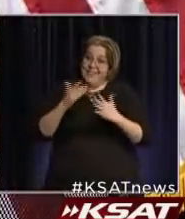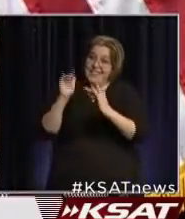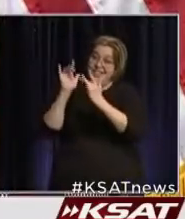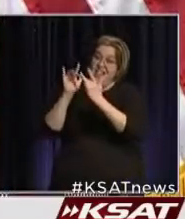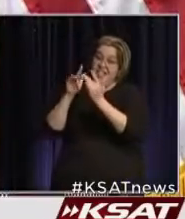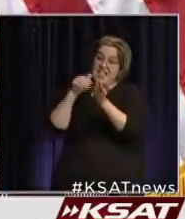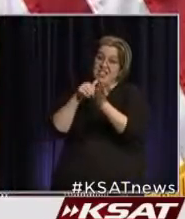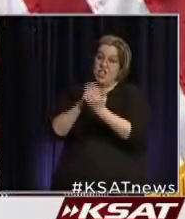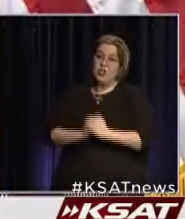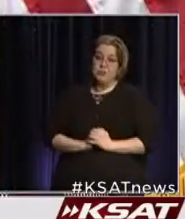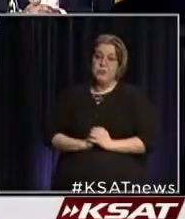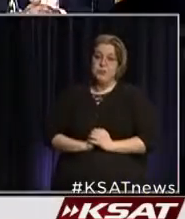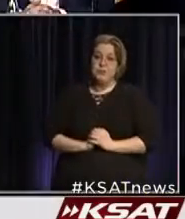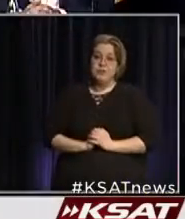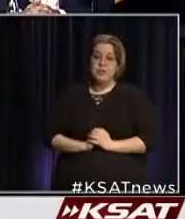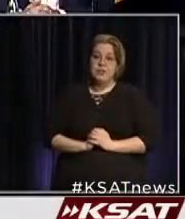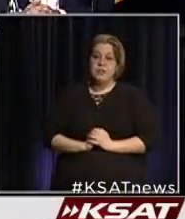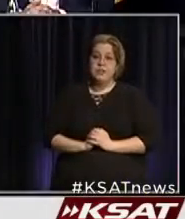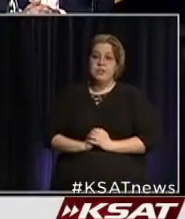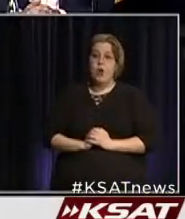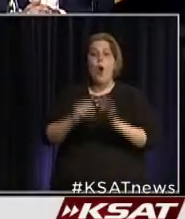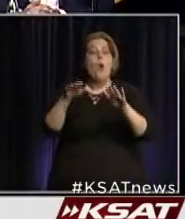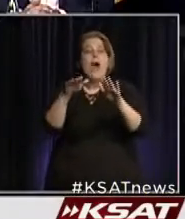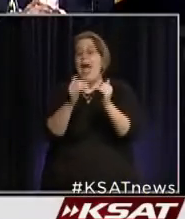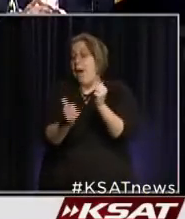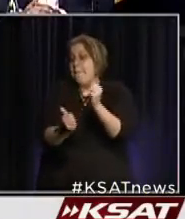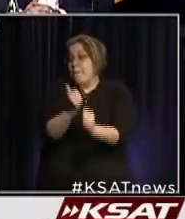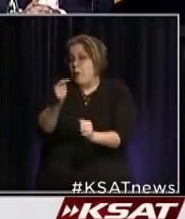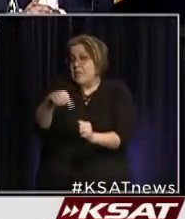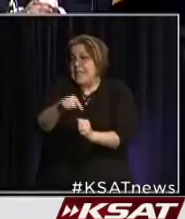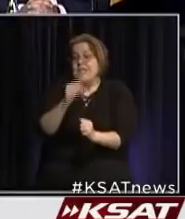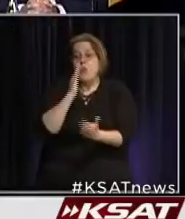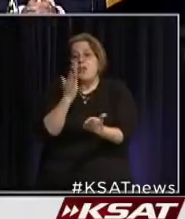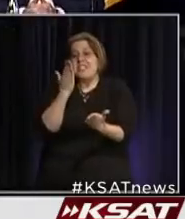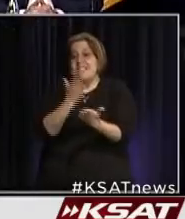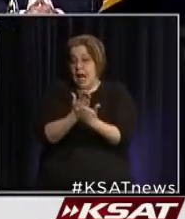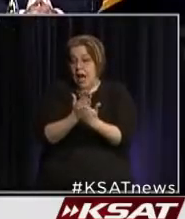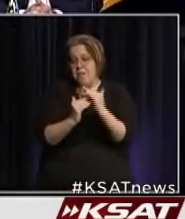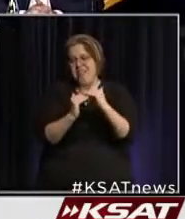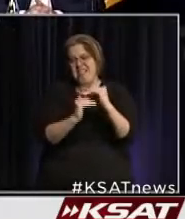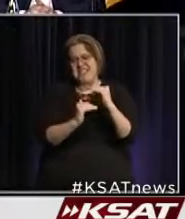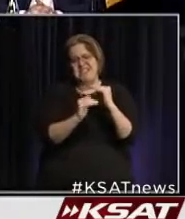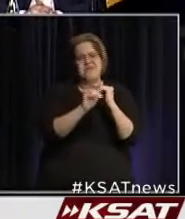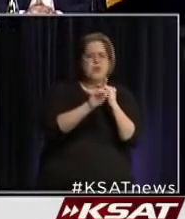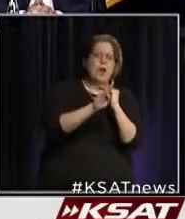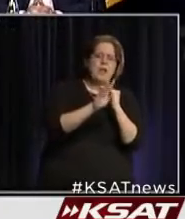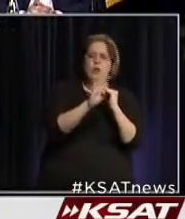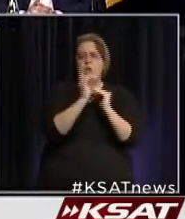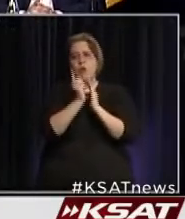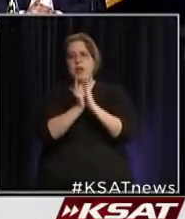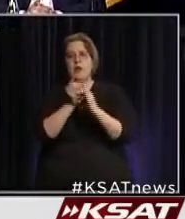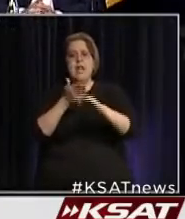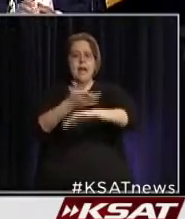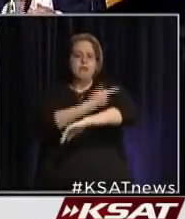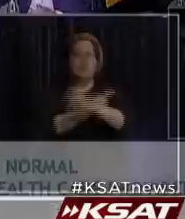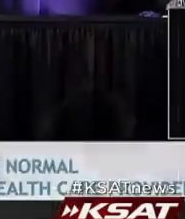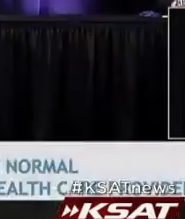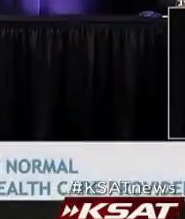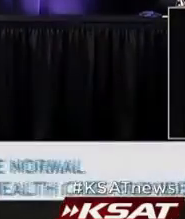attention promptly. And most of these symptoms should subside within 24 to 48 hours after you receive the